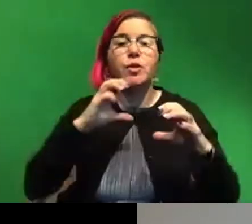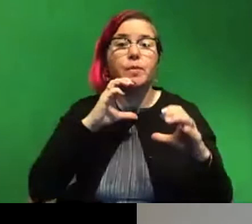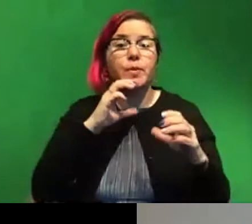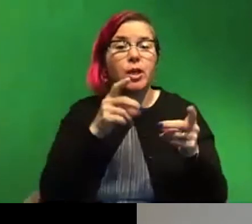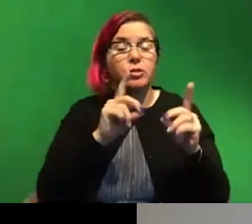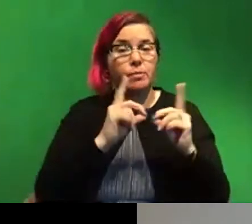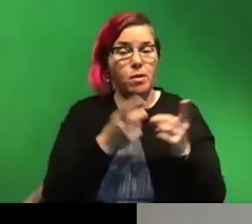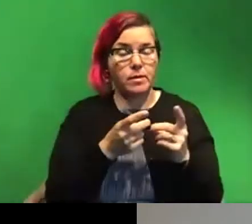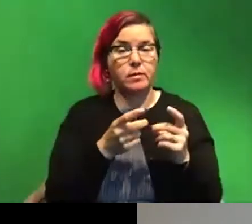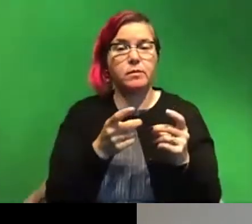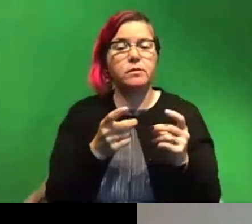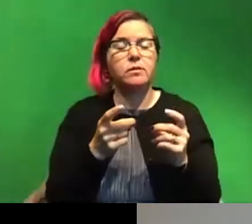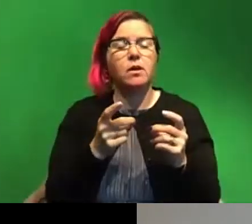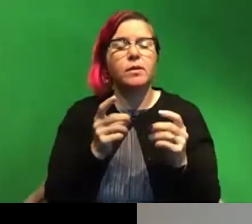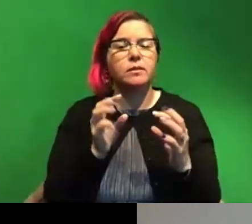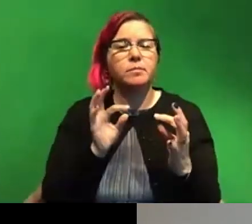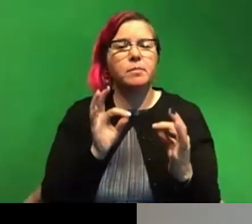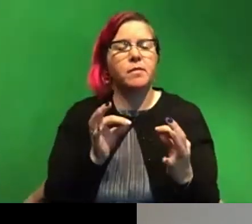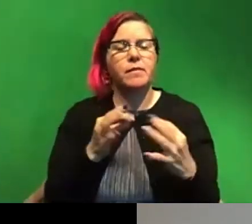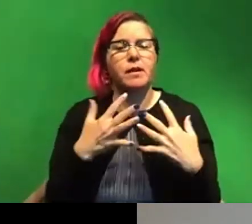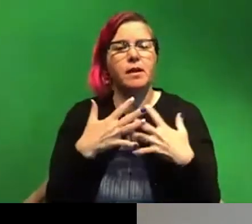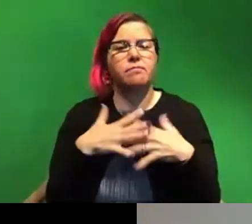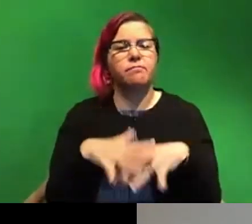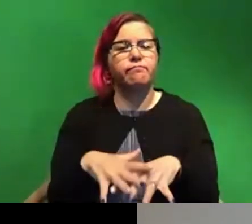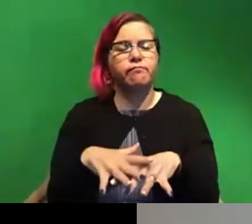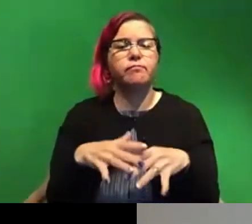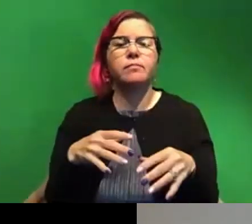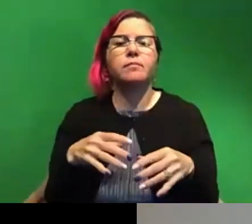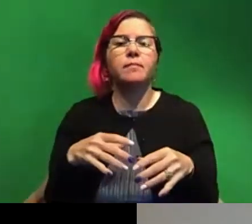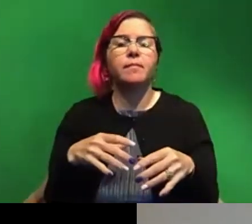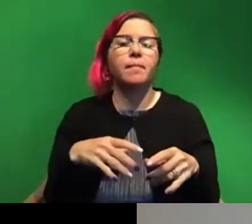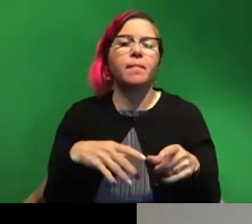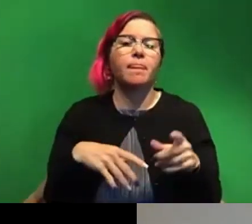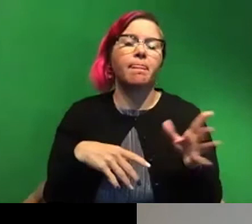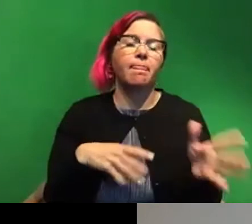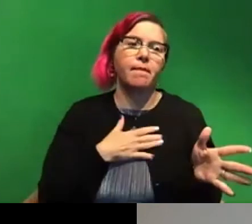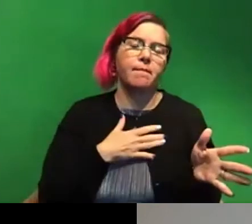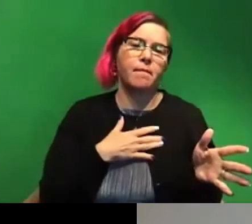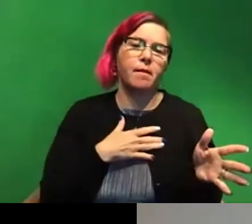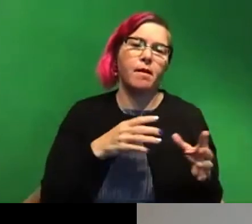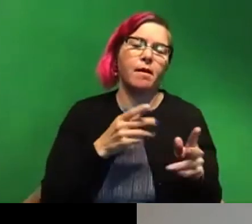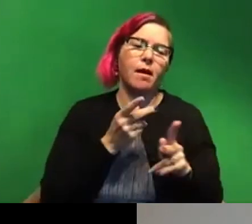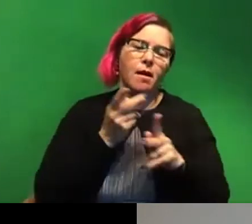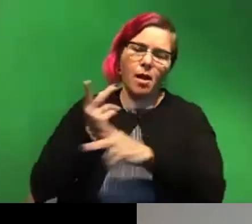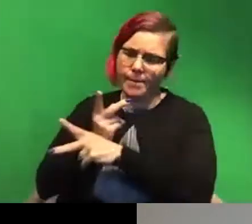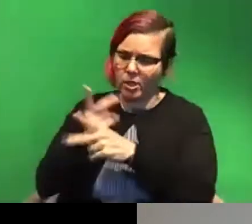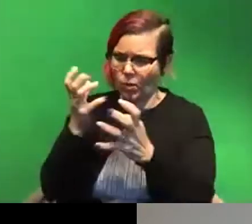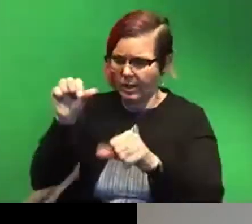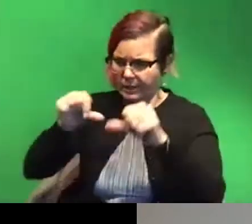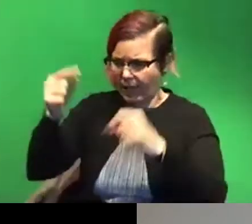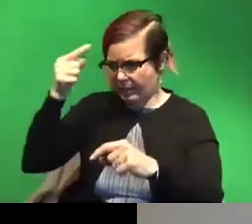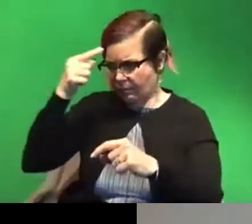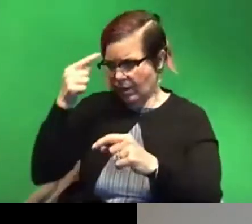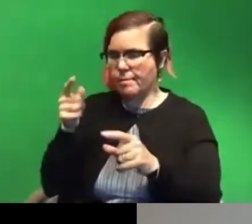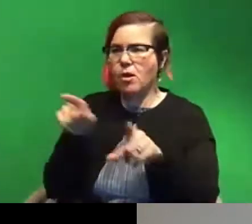department. So it's a perfect, melding of my computational wannabe sciencey brain,